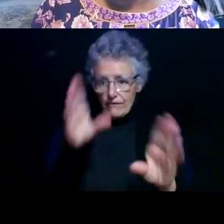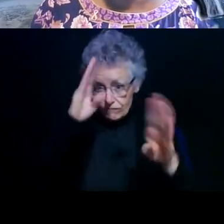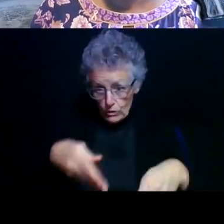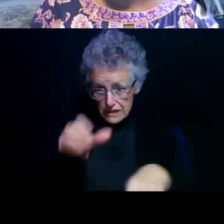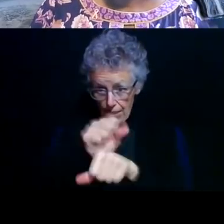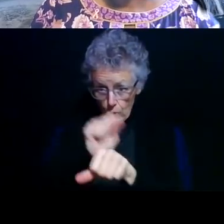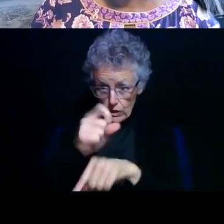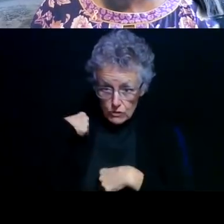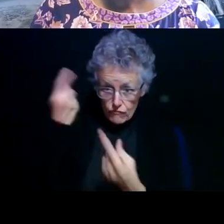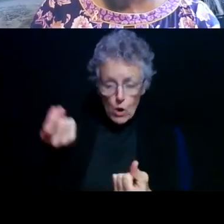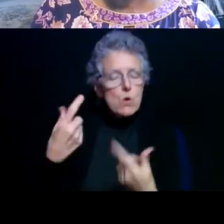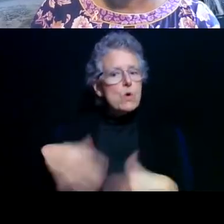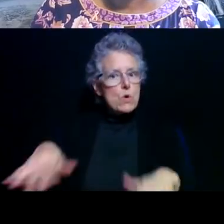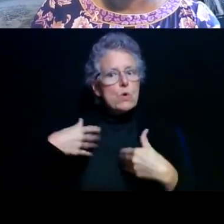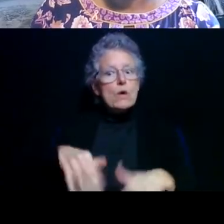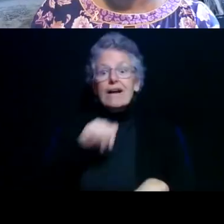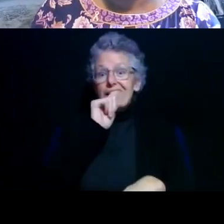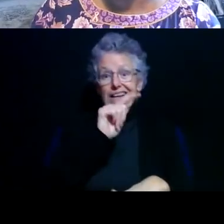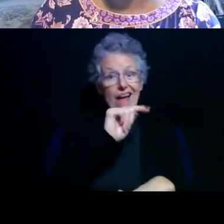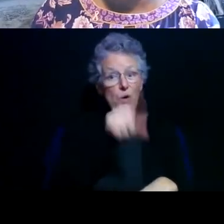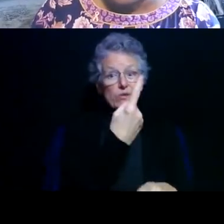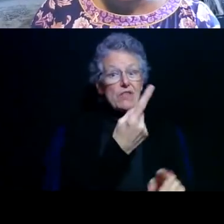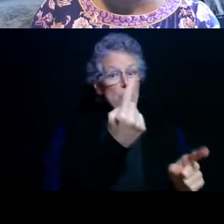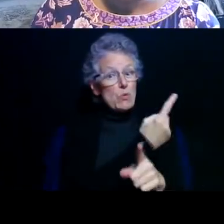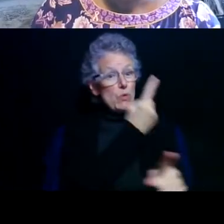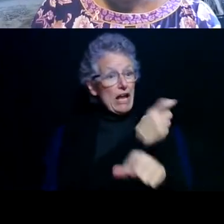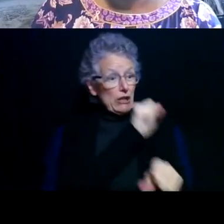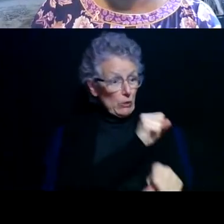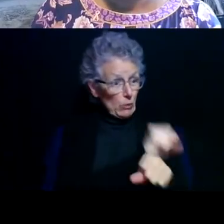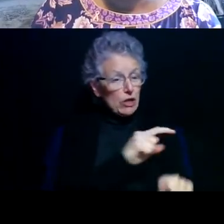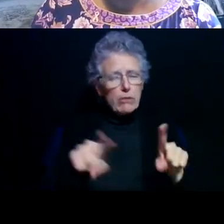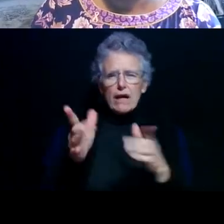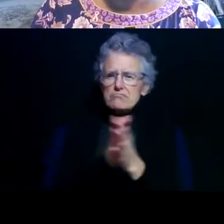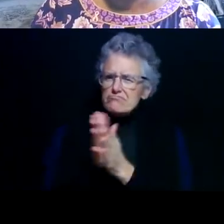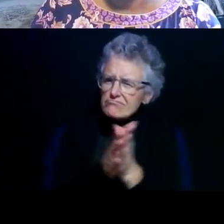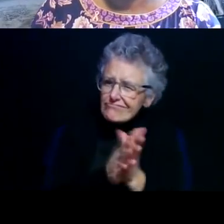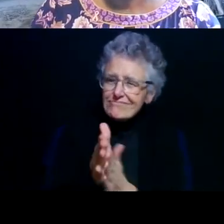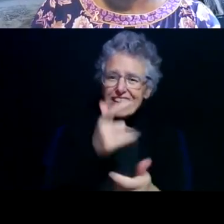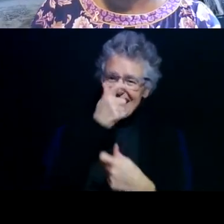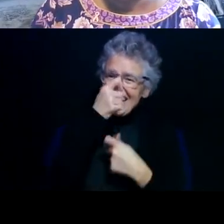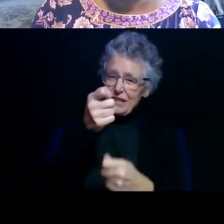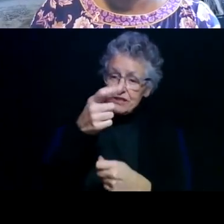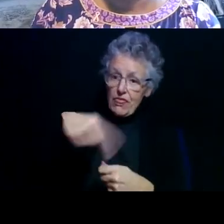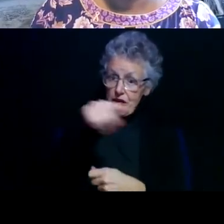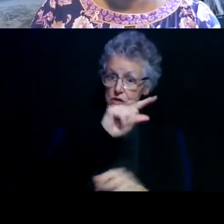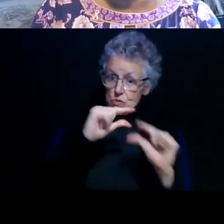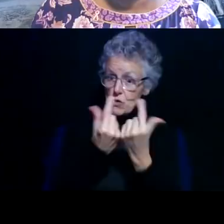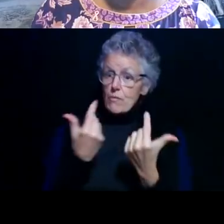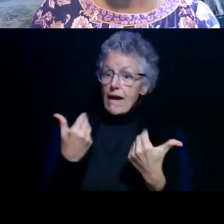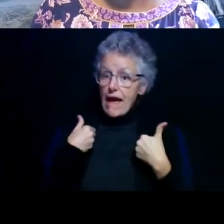This is in addition to their existing work, but the passion and the interest that these groups have